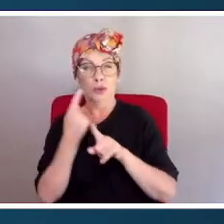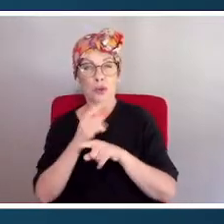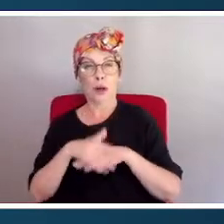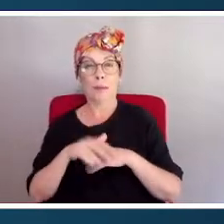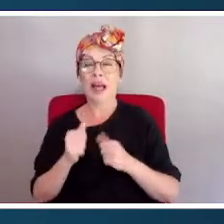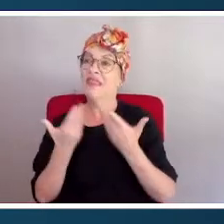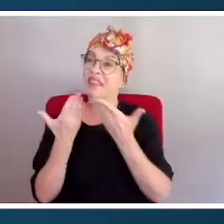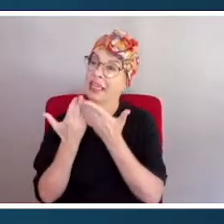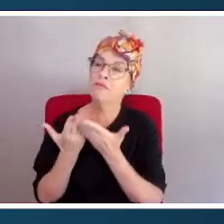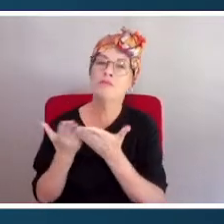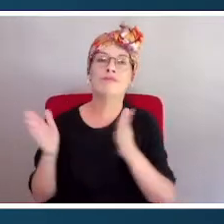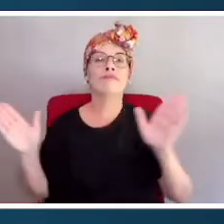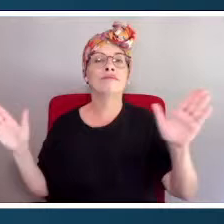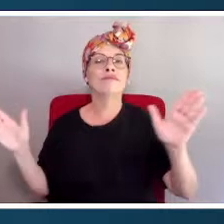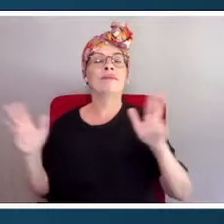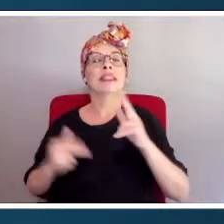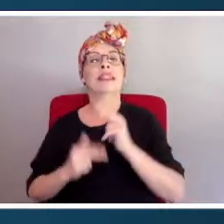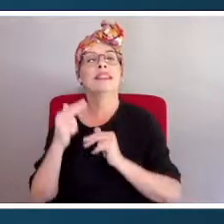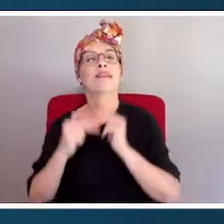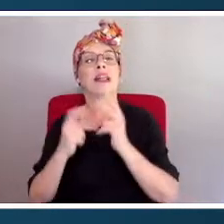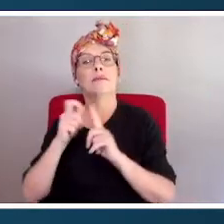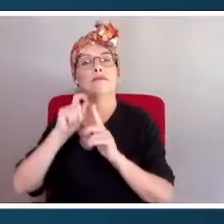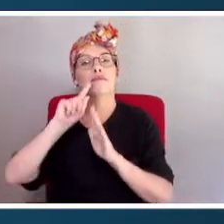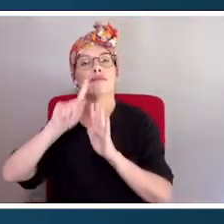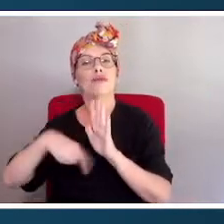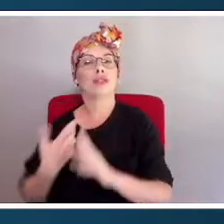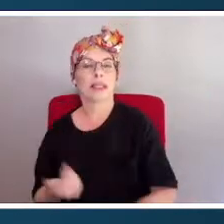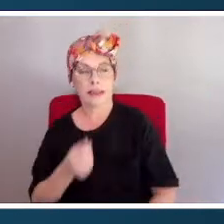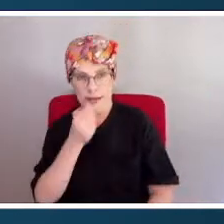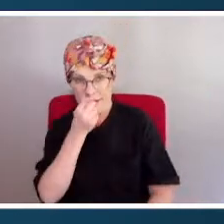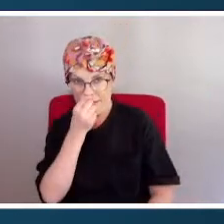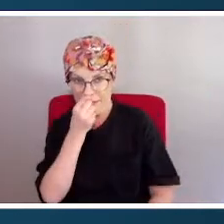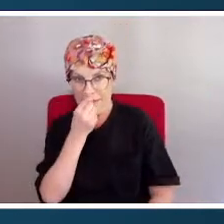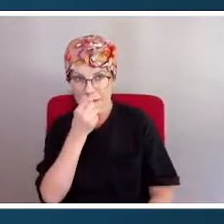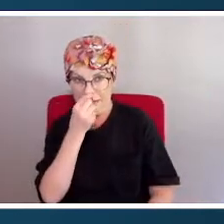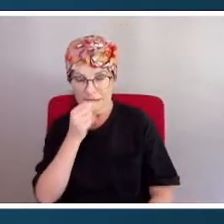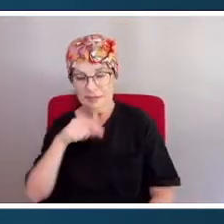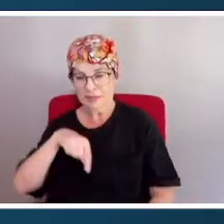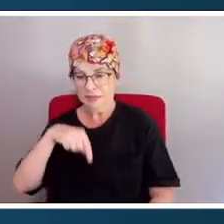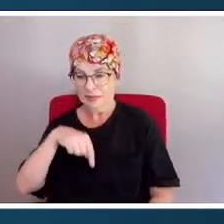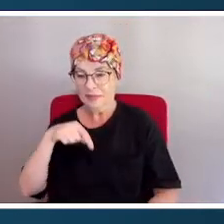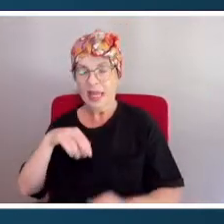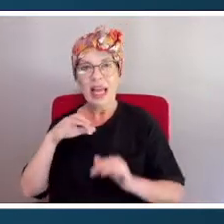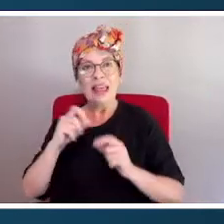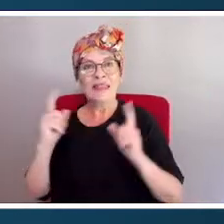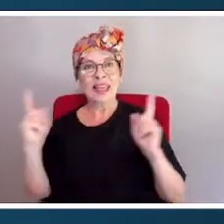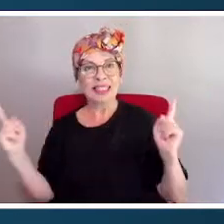The meeting of the Australian International Development Community, or this meeting, could not have come